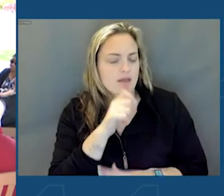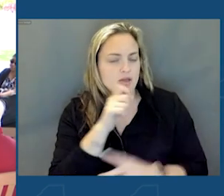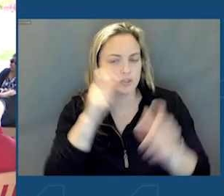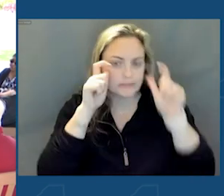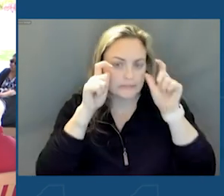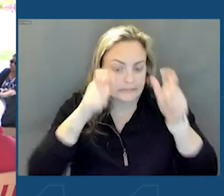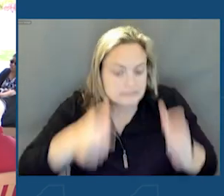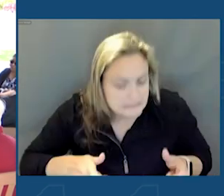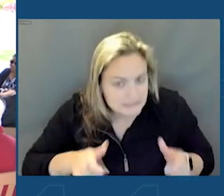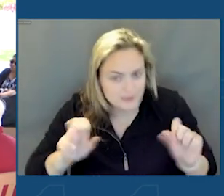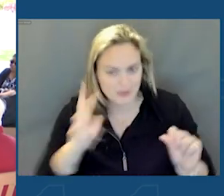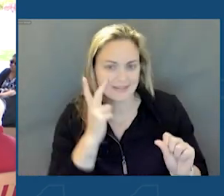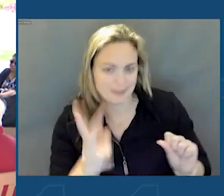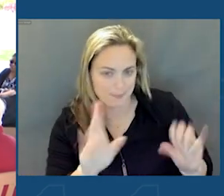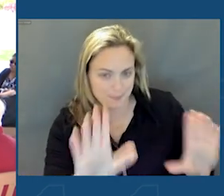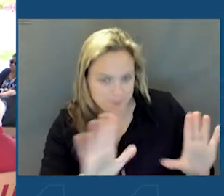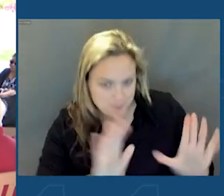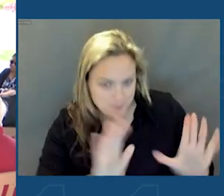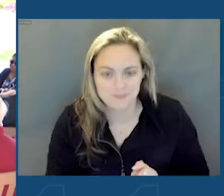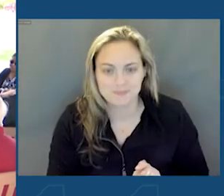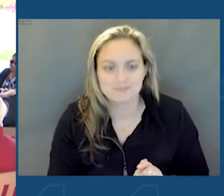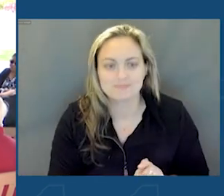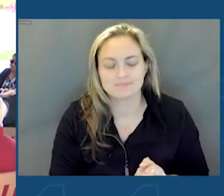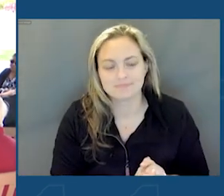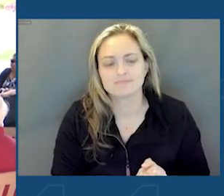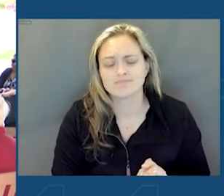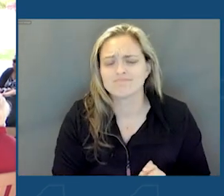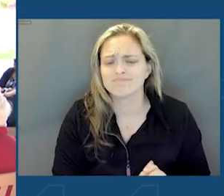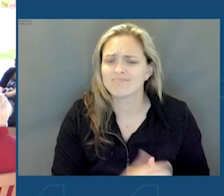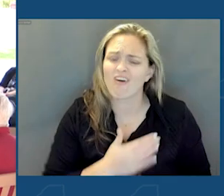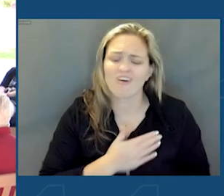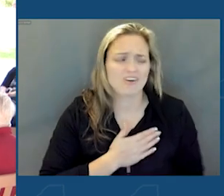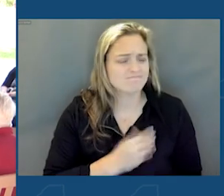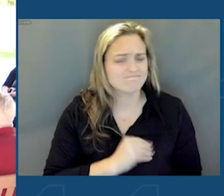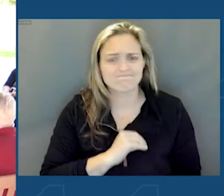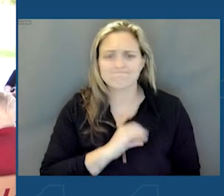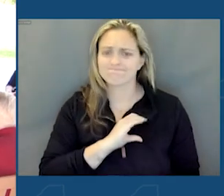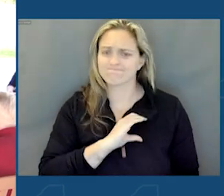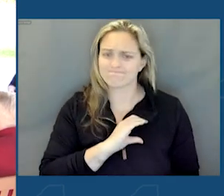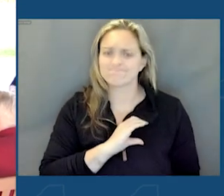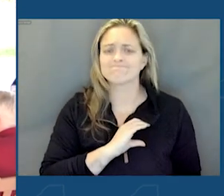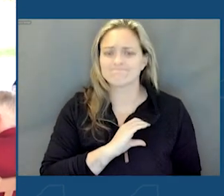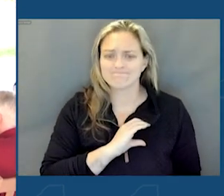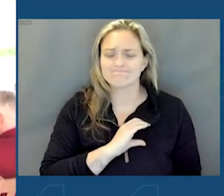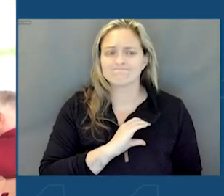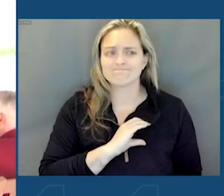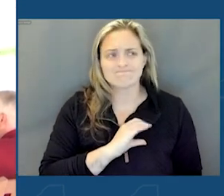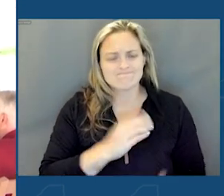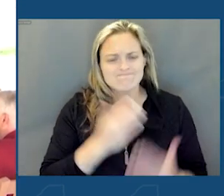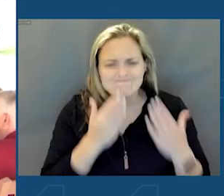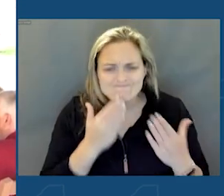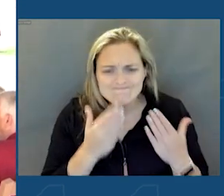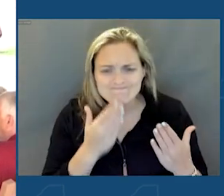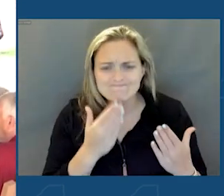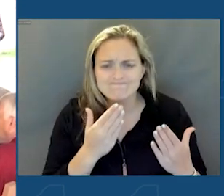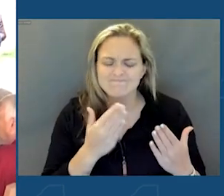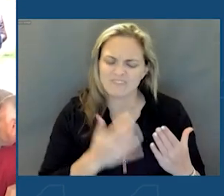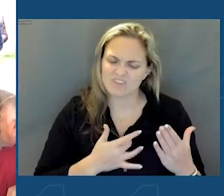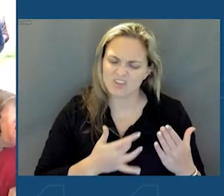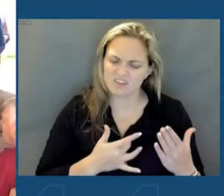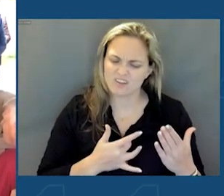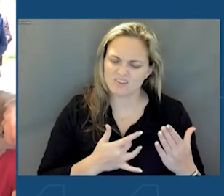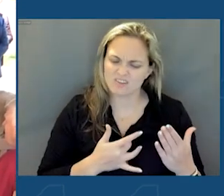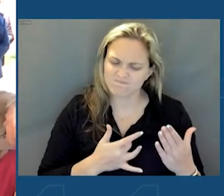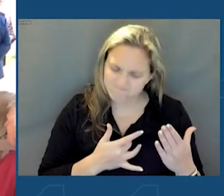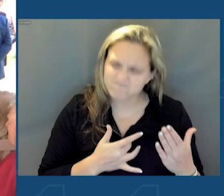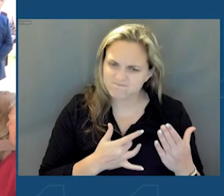to see. Our hearts are truly filled with reverence on today gratitude and a deep sense of duty to all